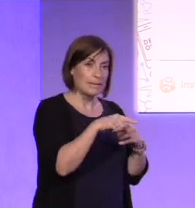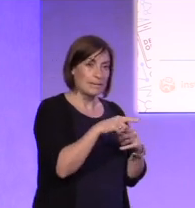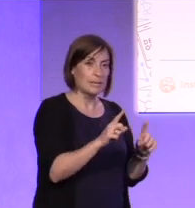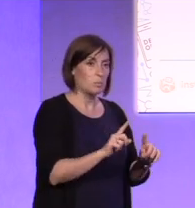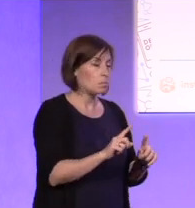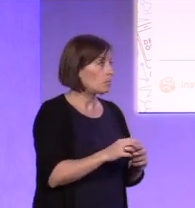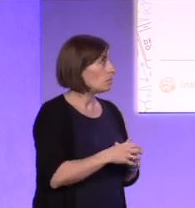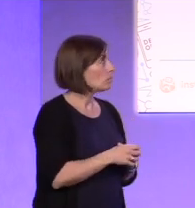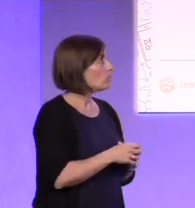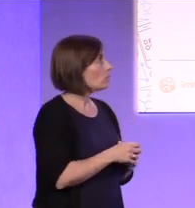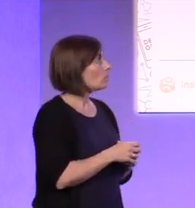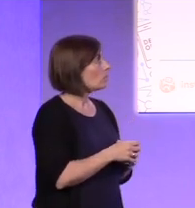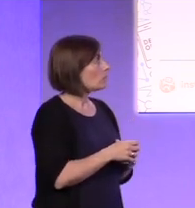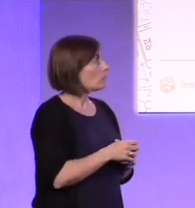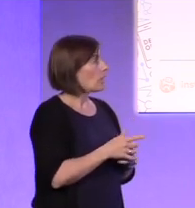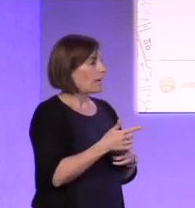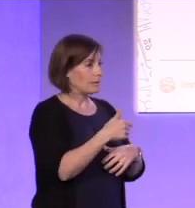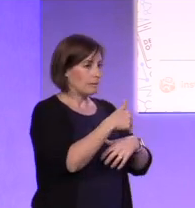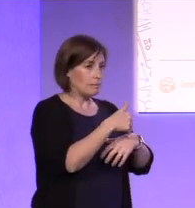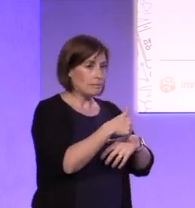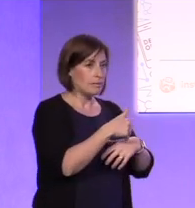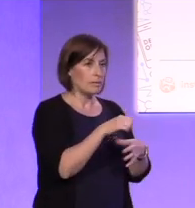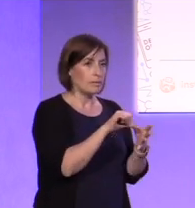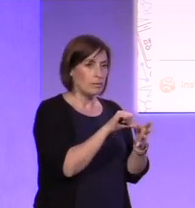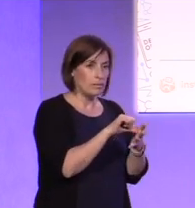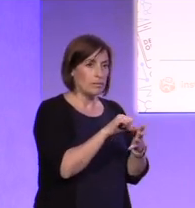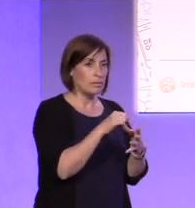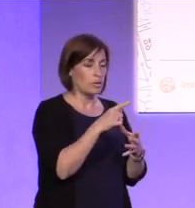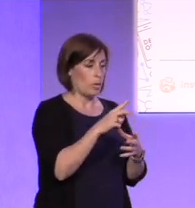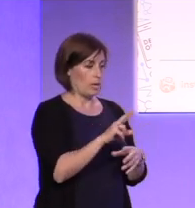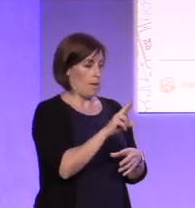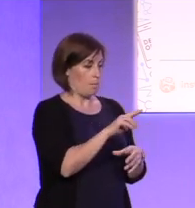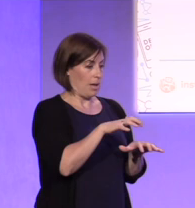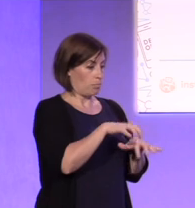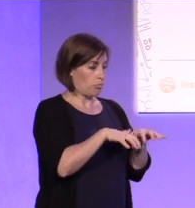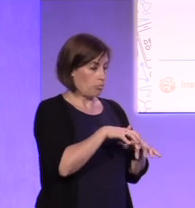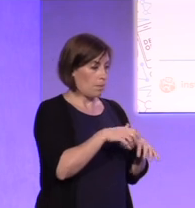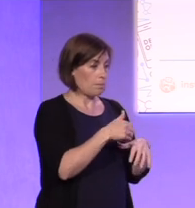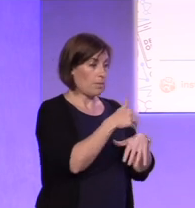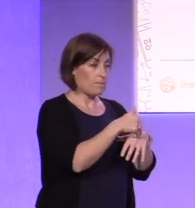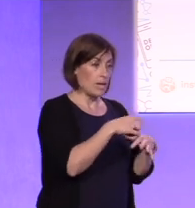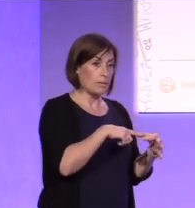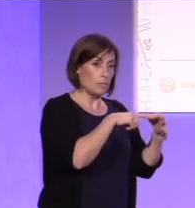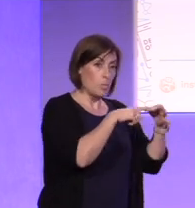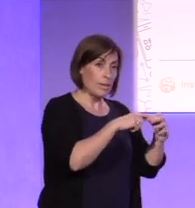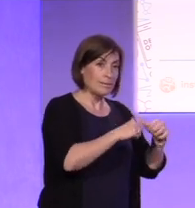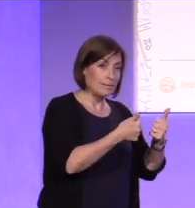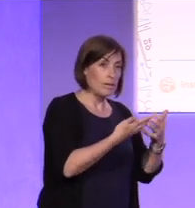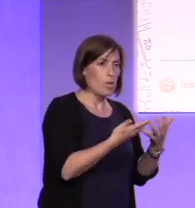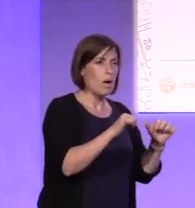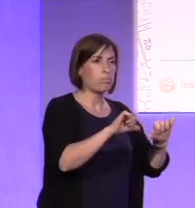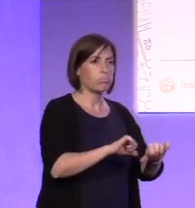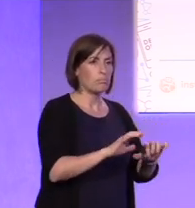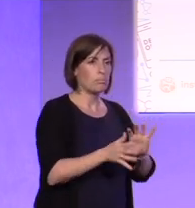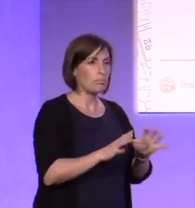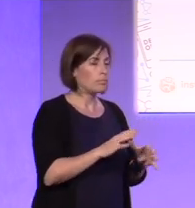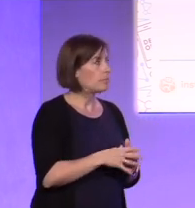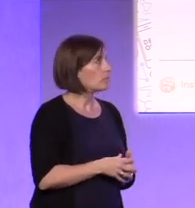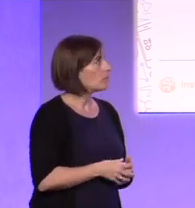of paired programming and paired working on the quality of our work. So, where do we go from